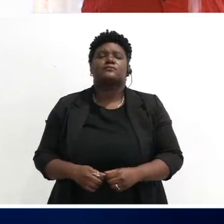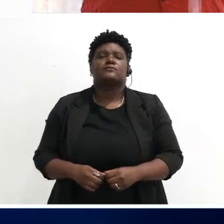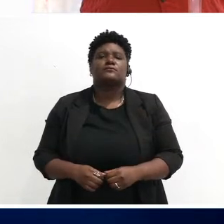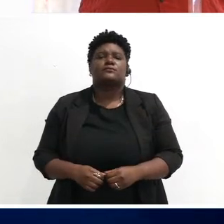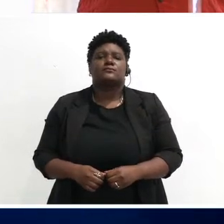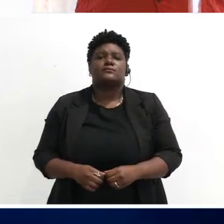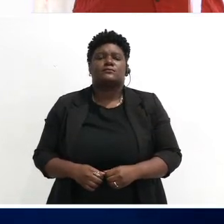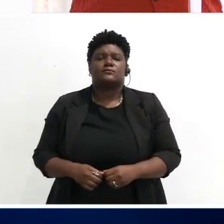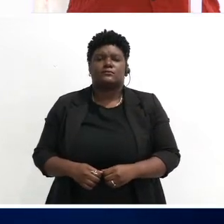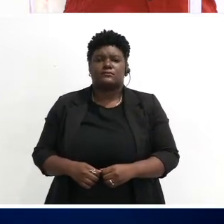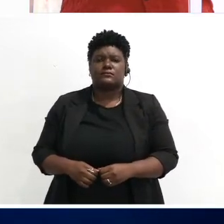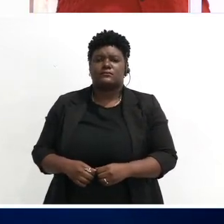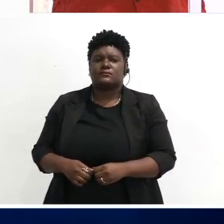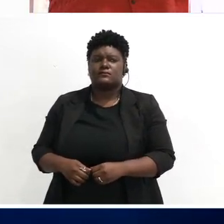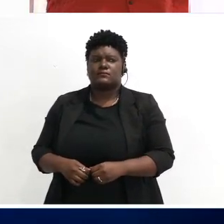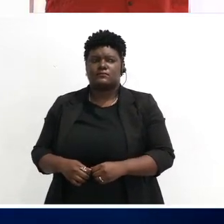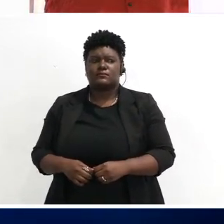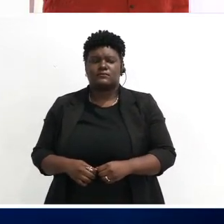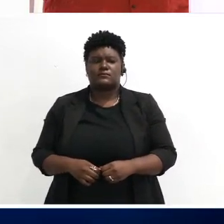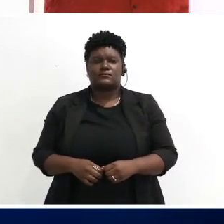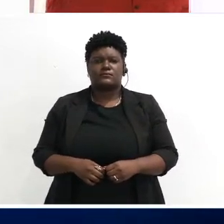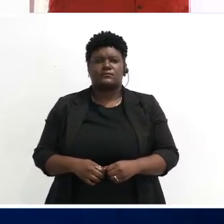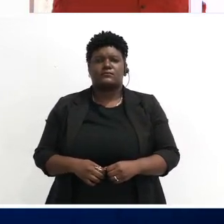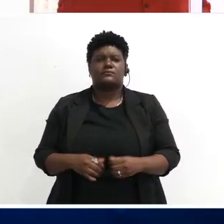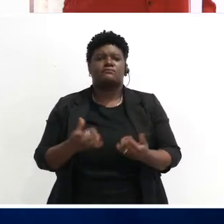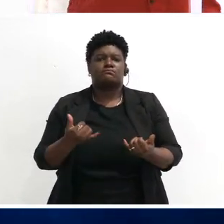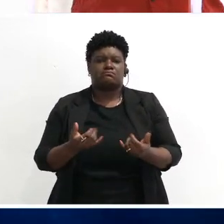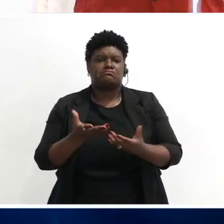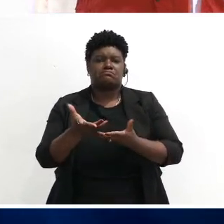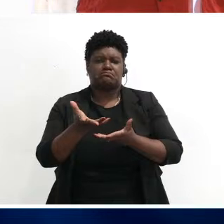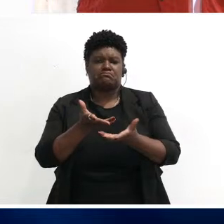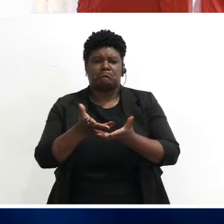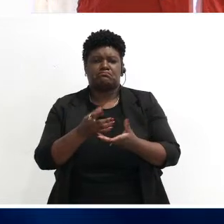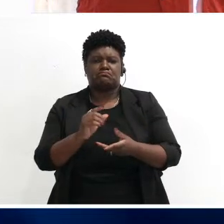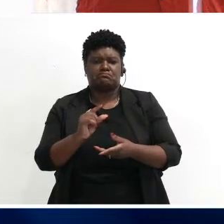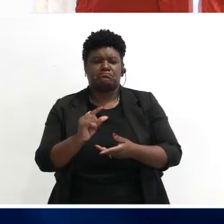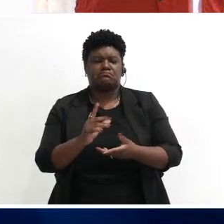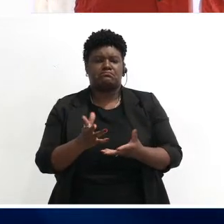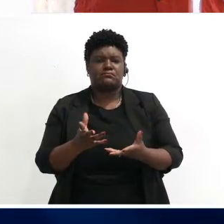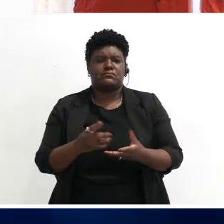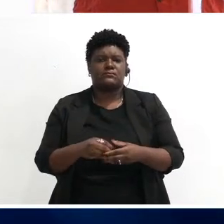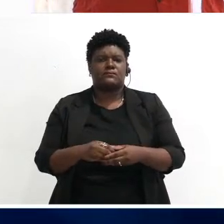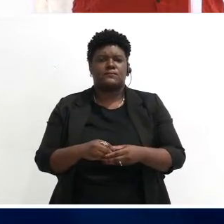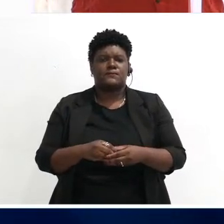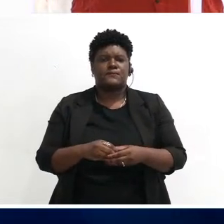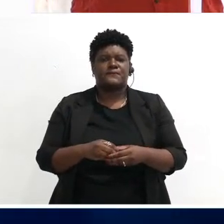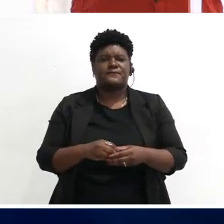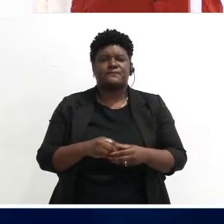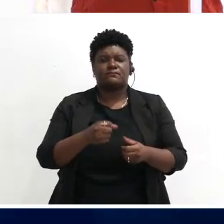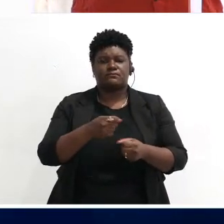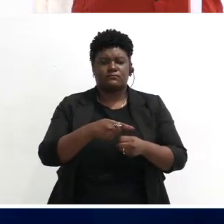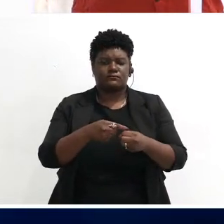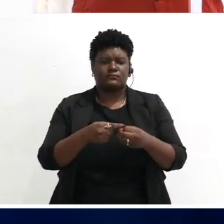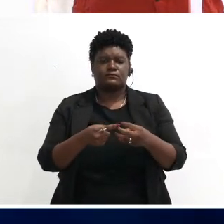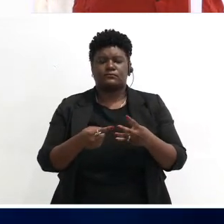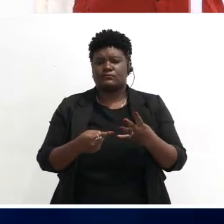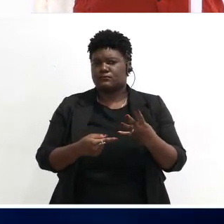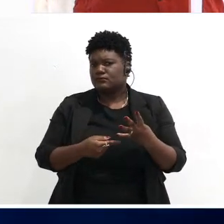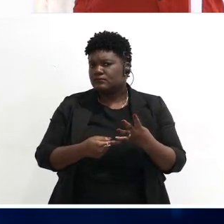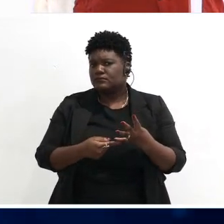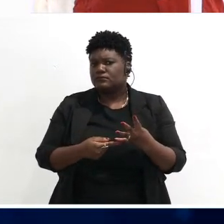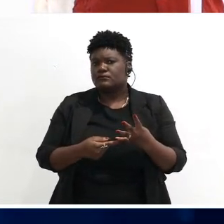So I'll try and talk a little bit about the trends, overall major trends maybe affecting packaging.